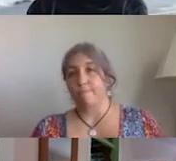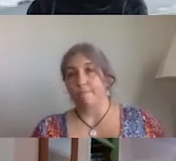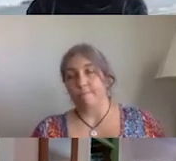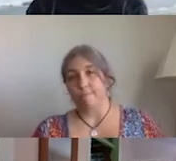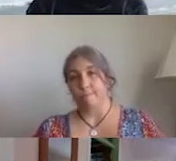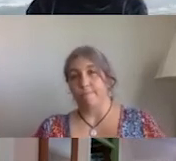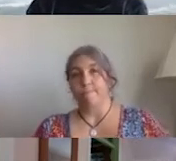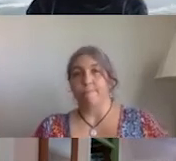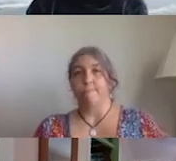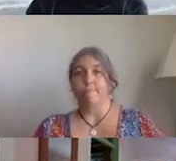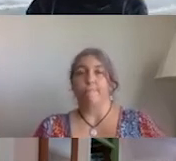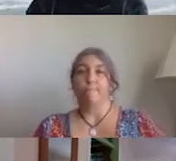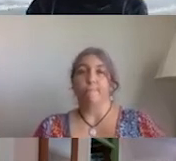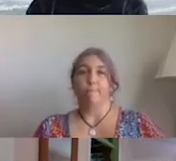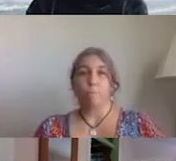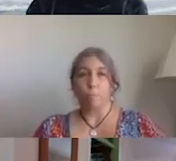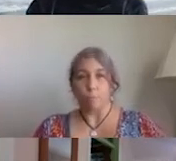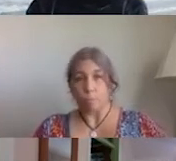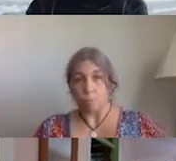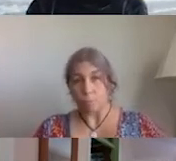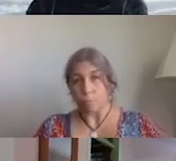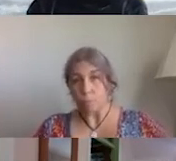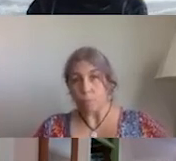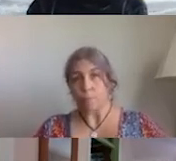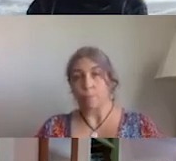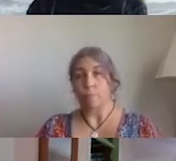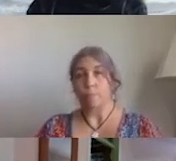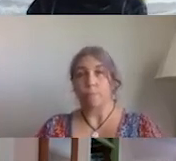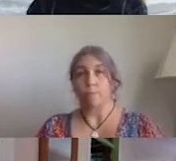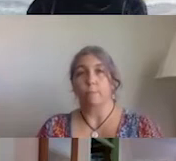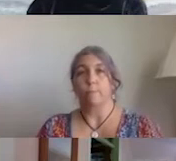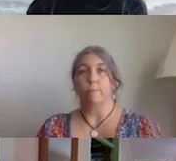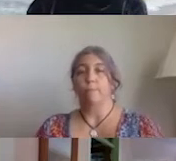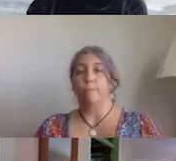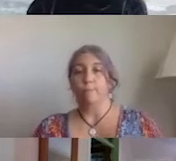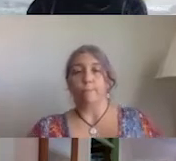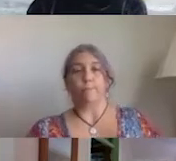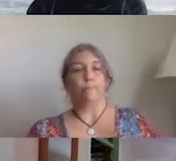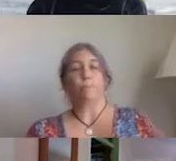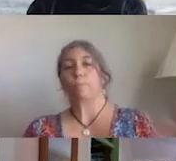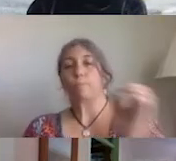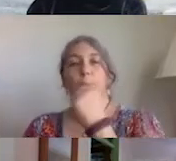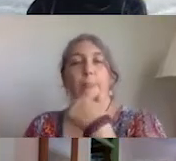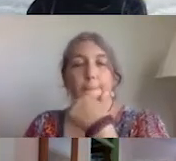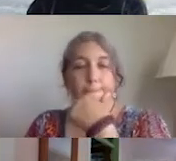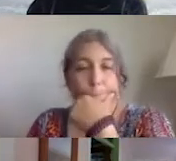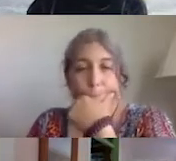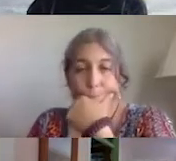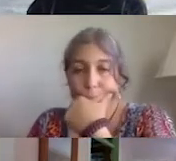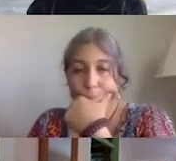of pressure that is just not sustainable. And I've been very much a part of that,